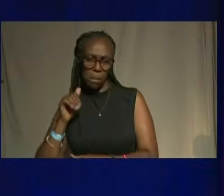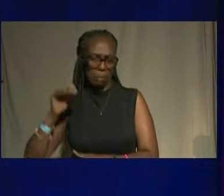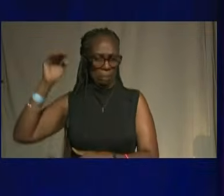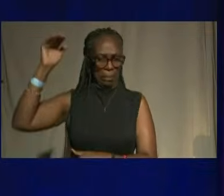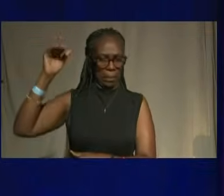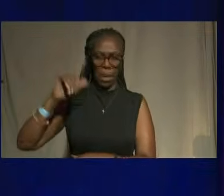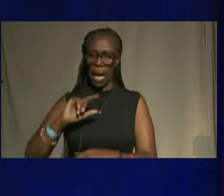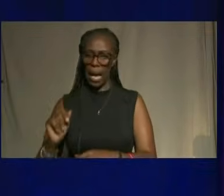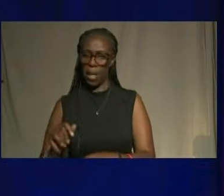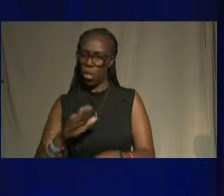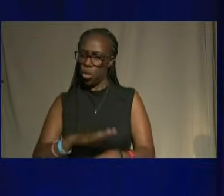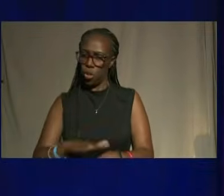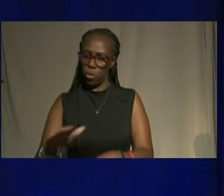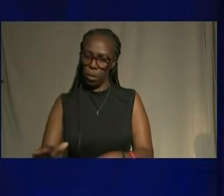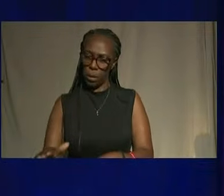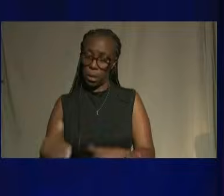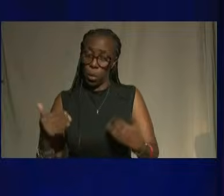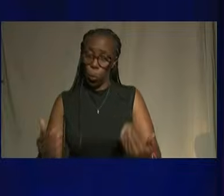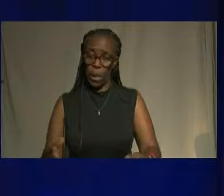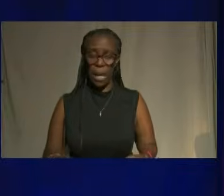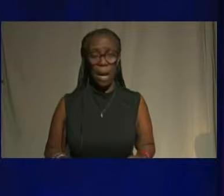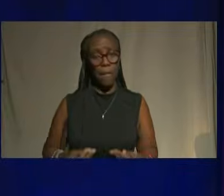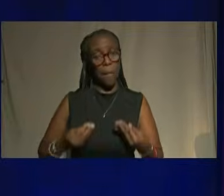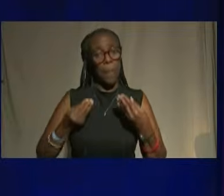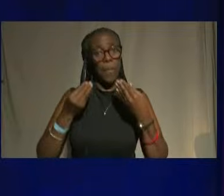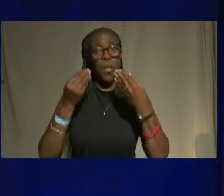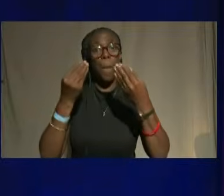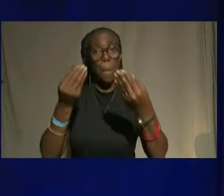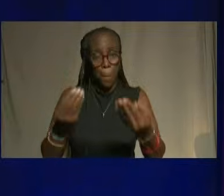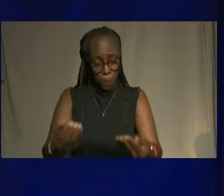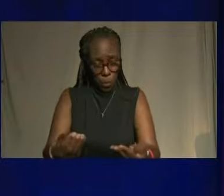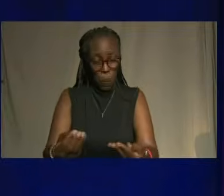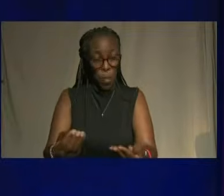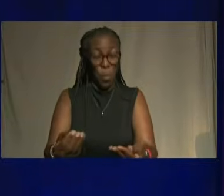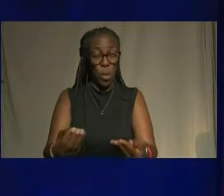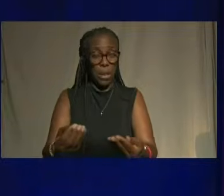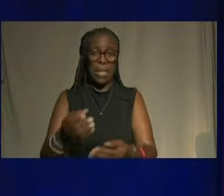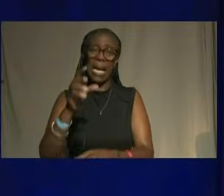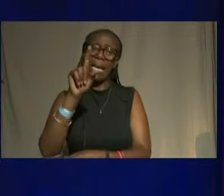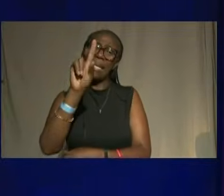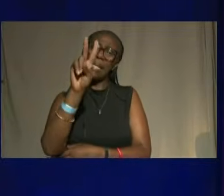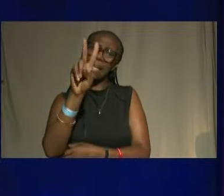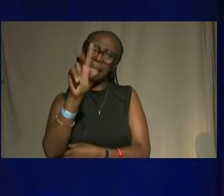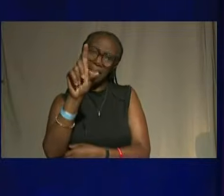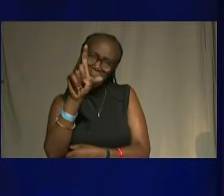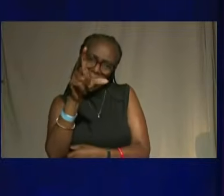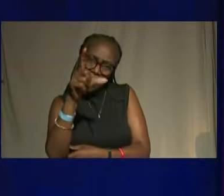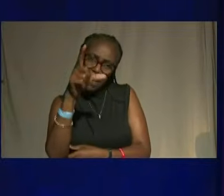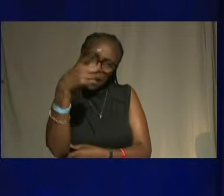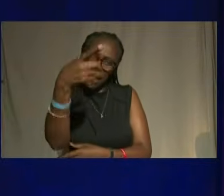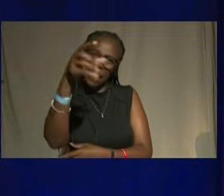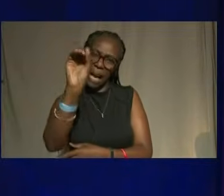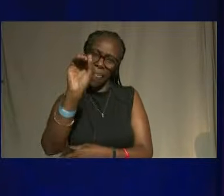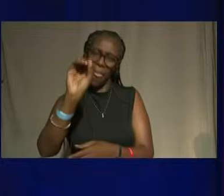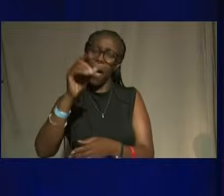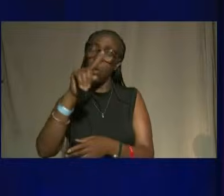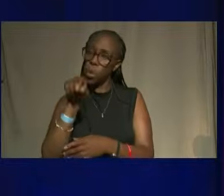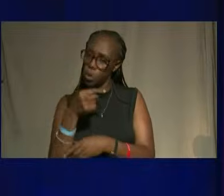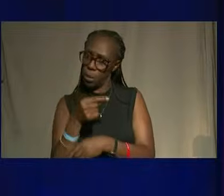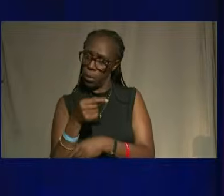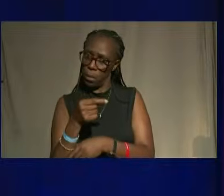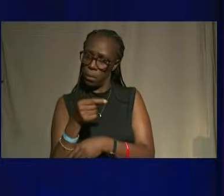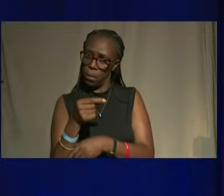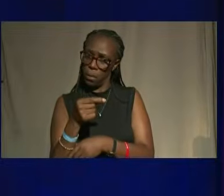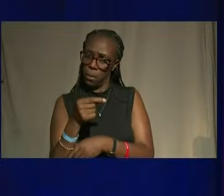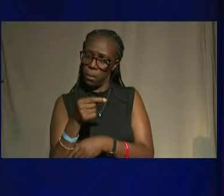of $10,000 per month per child for those parents who need it, for those children who are